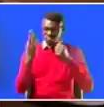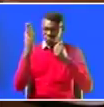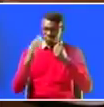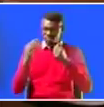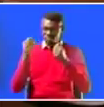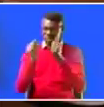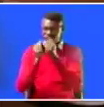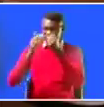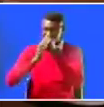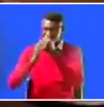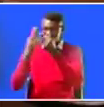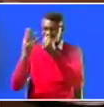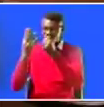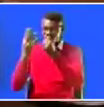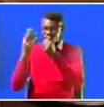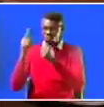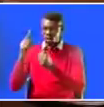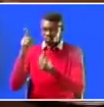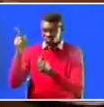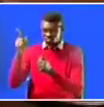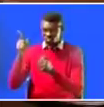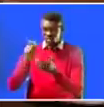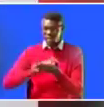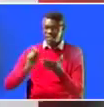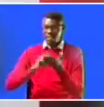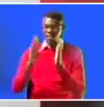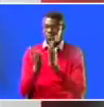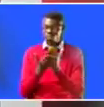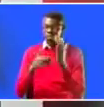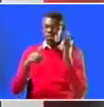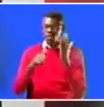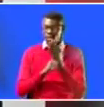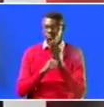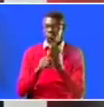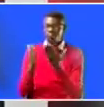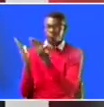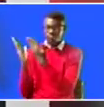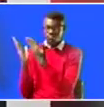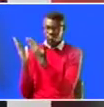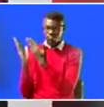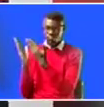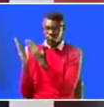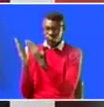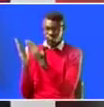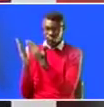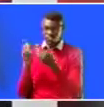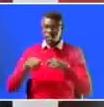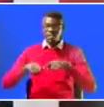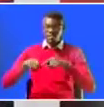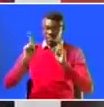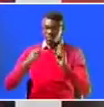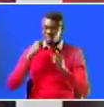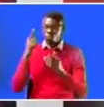1941. Dawkins has authored a book titled The God Delusion, in which he contends that